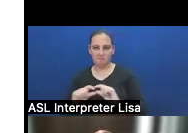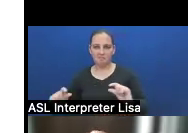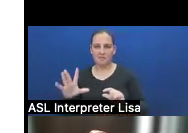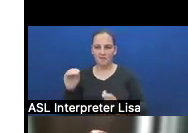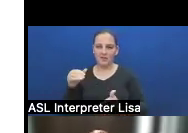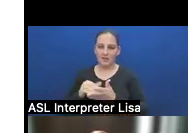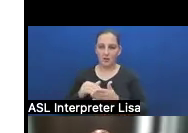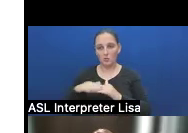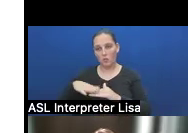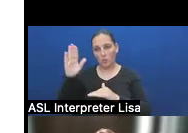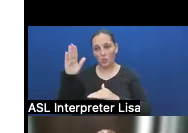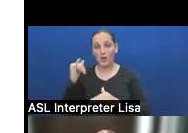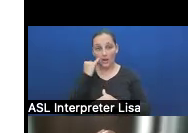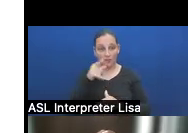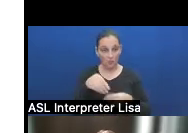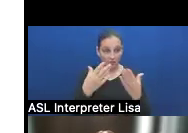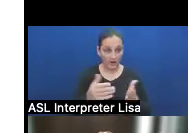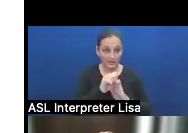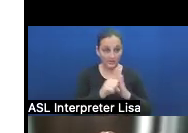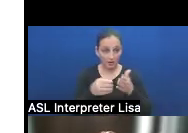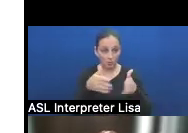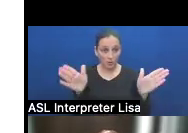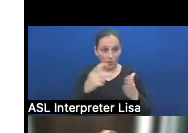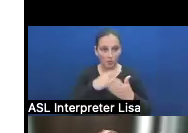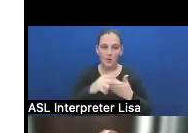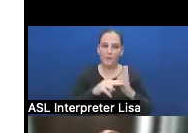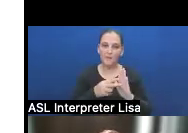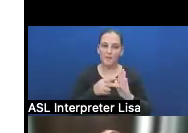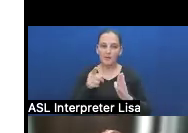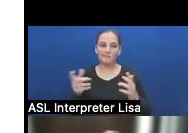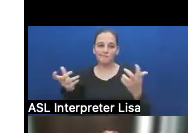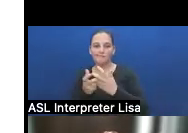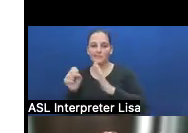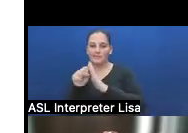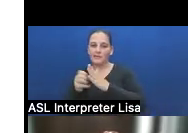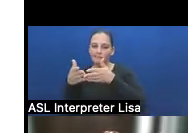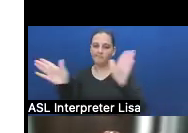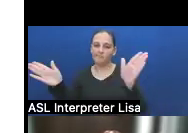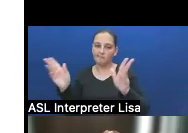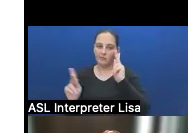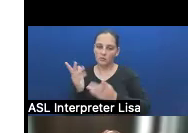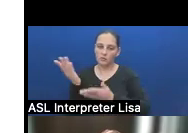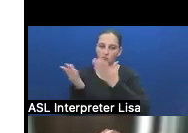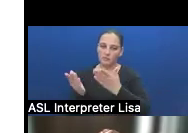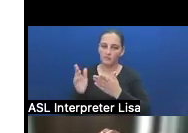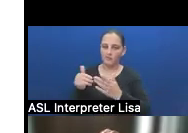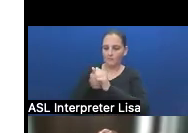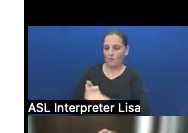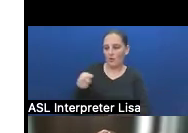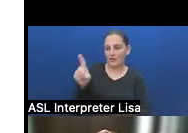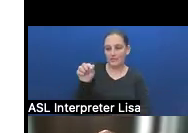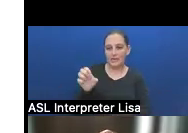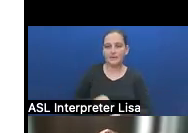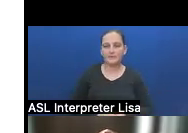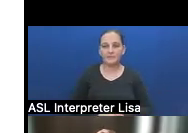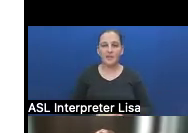more. If you're saying you have statewide programs, it's covering the whole state population, which is a little different and a little confusing. And I'm hearing, I